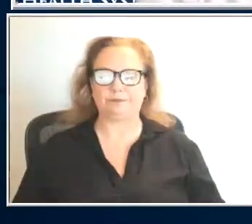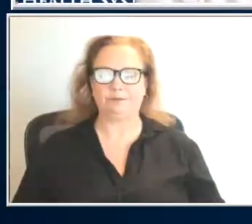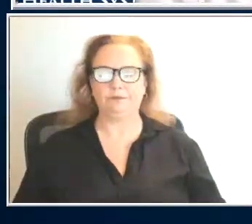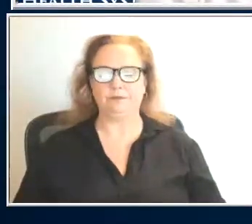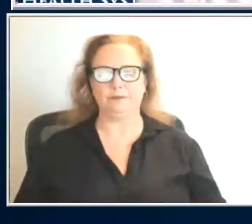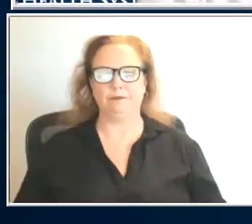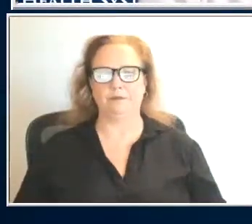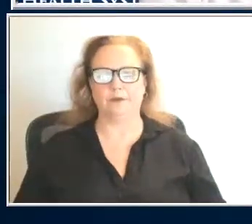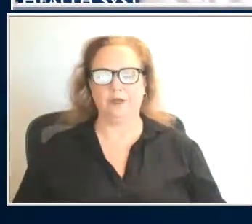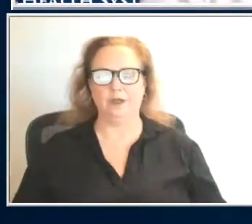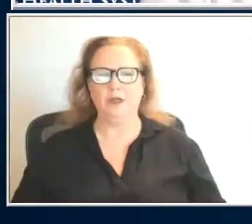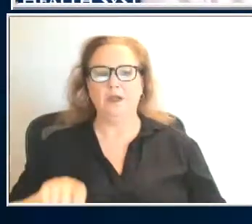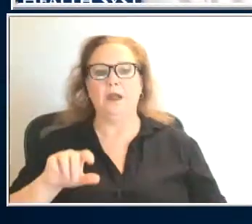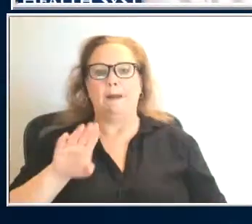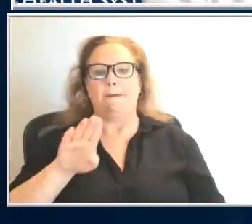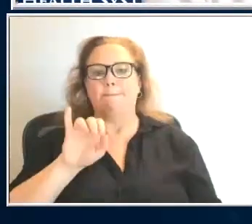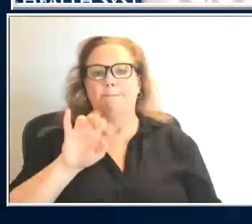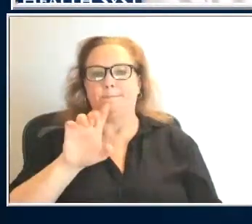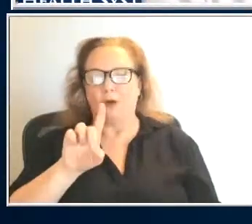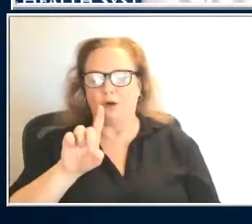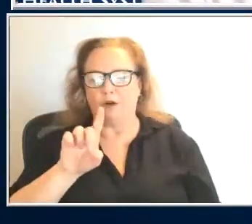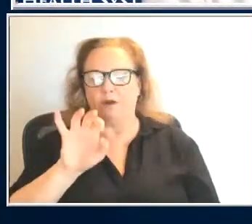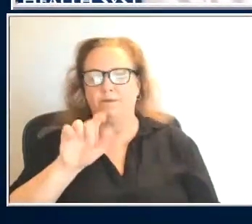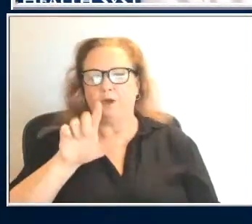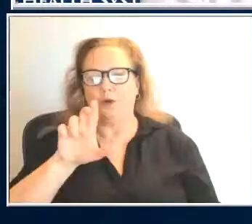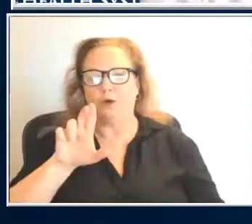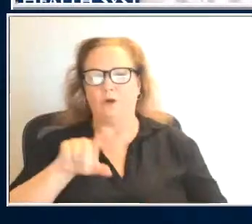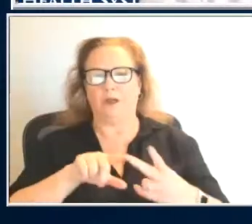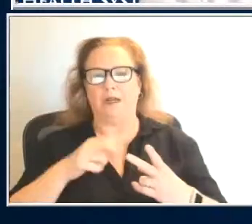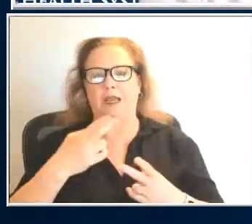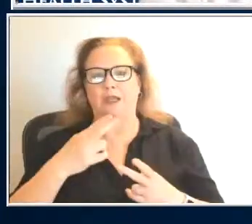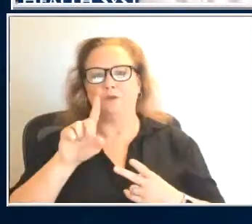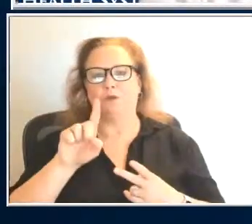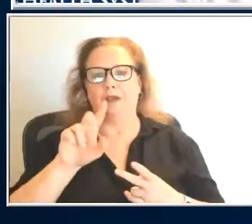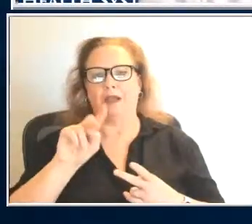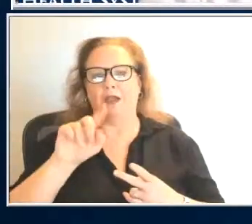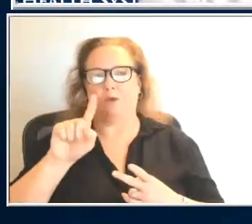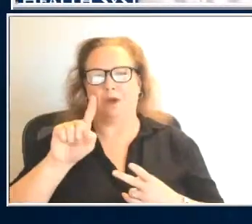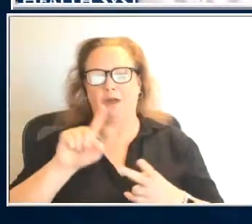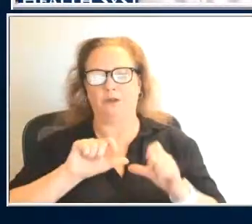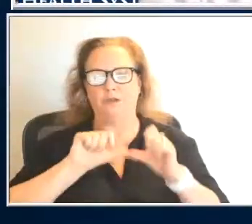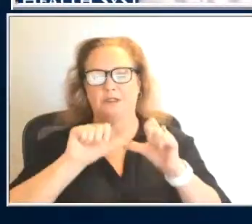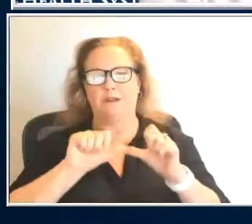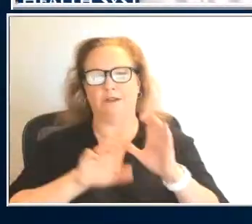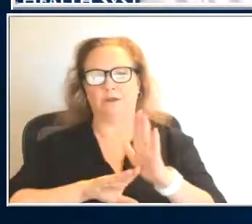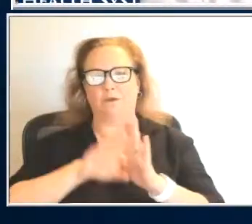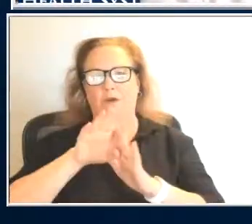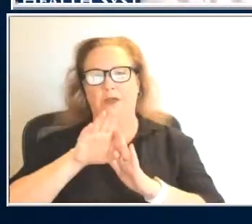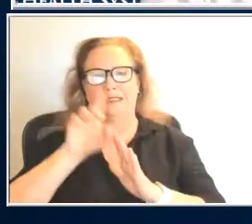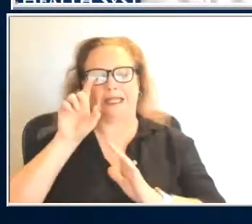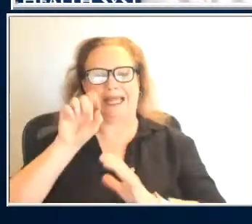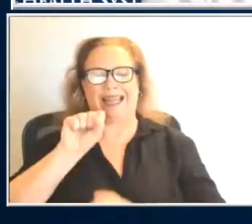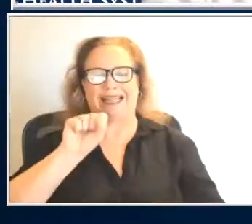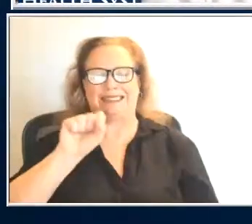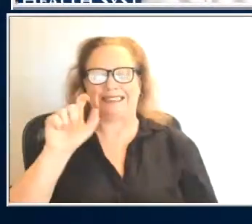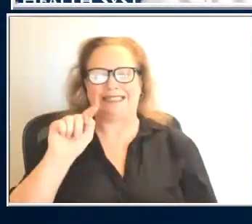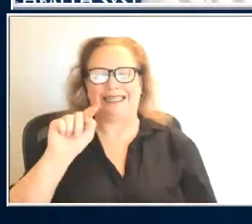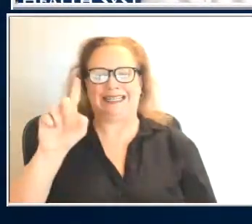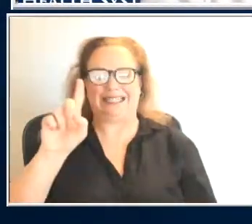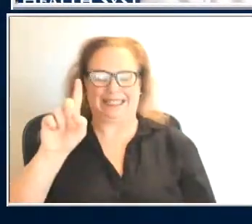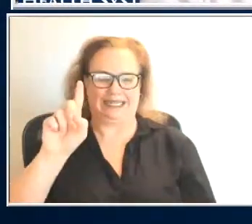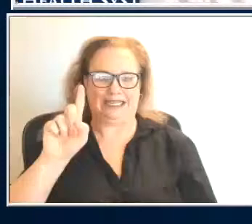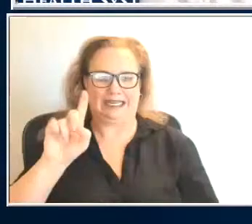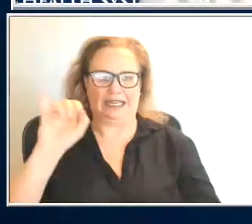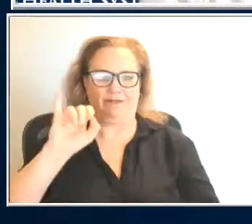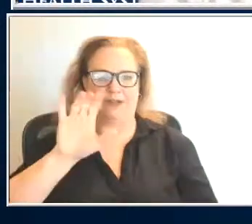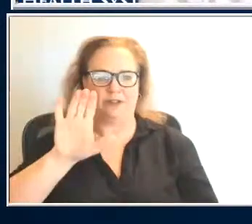bird flu and H5N1, but Doc Hawk, you're still dealing with the rise in sexually transmitted infections. Yeah. In your